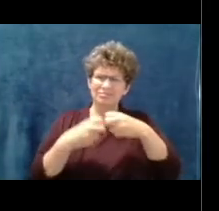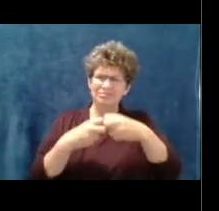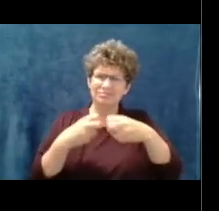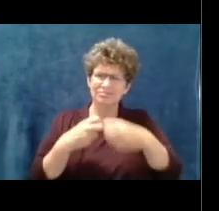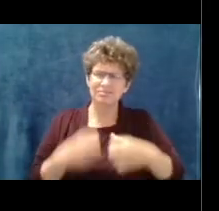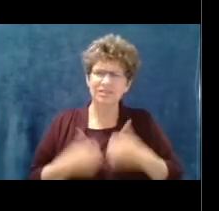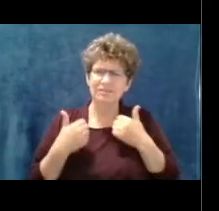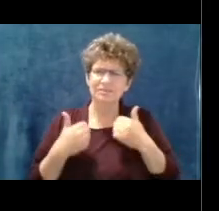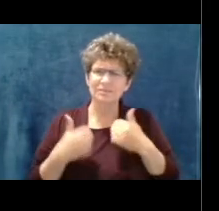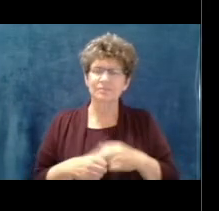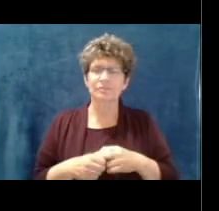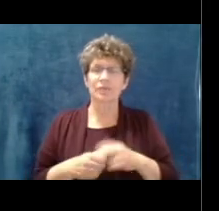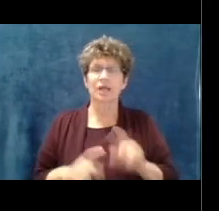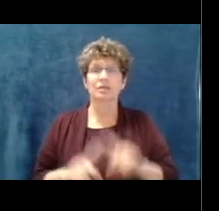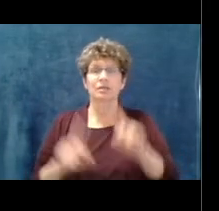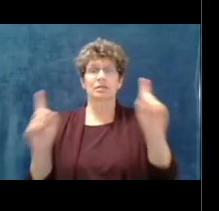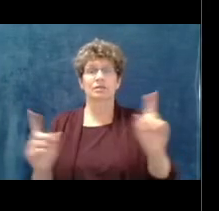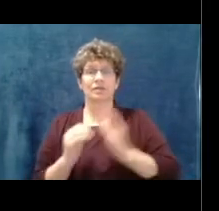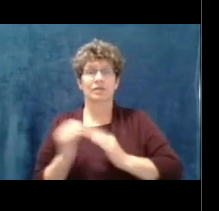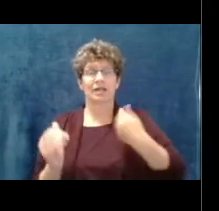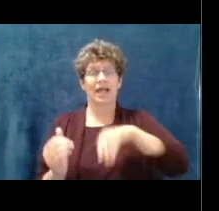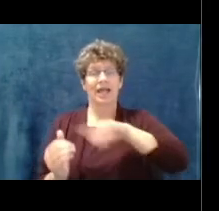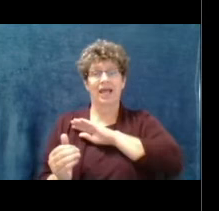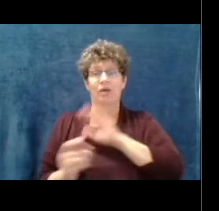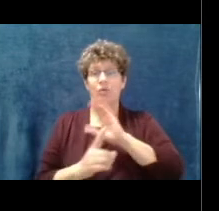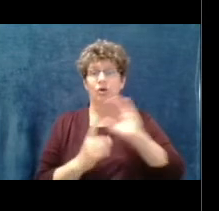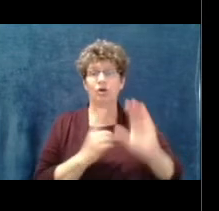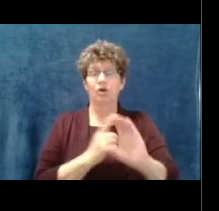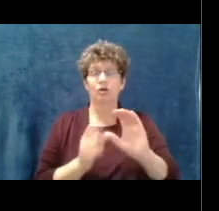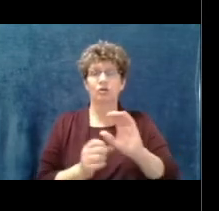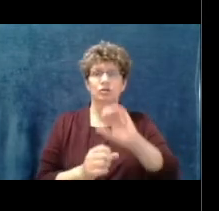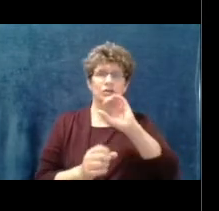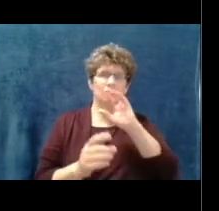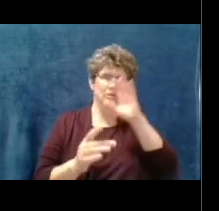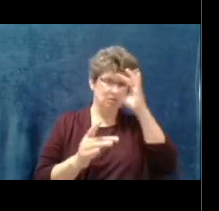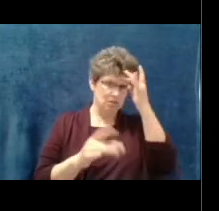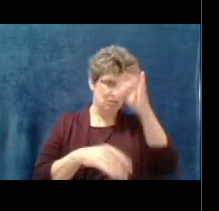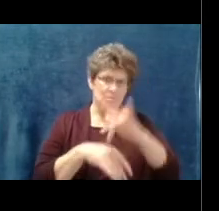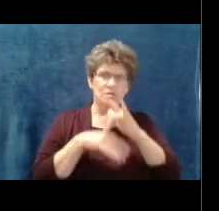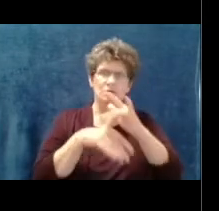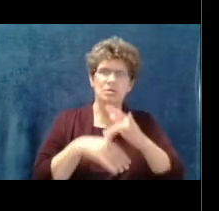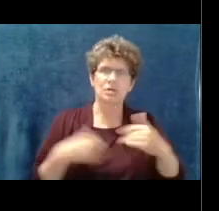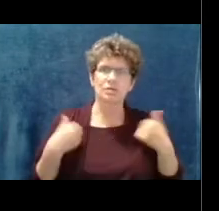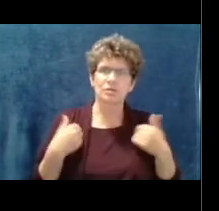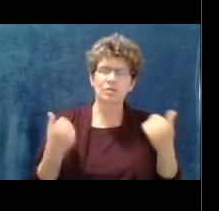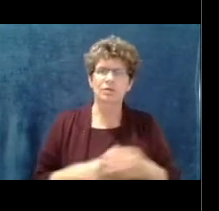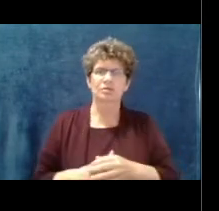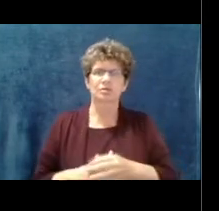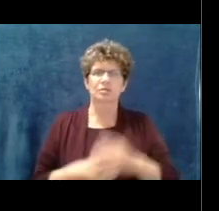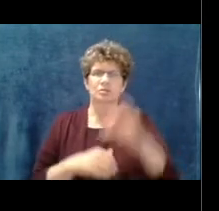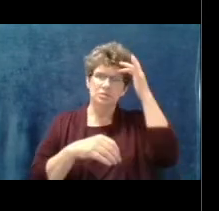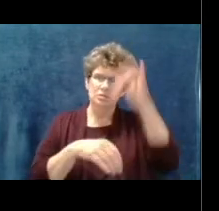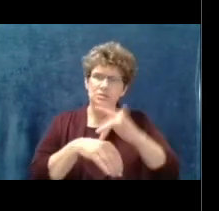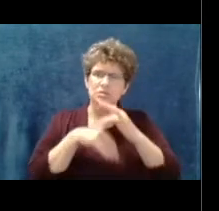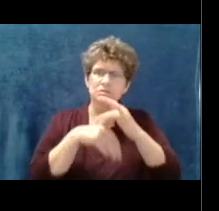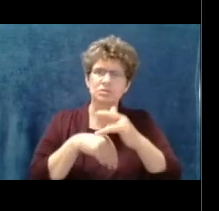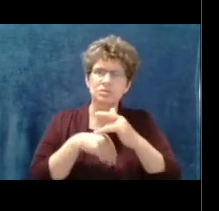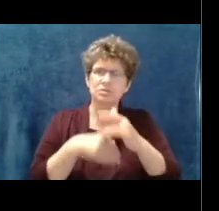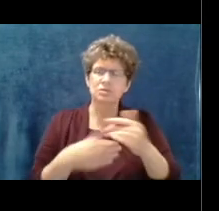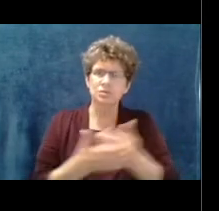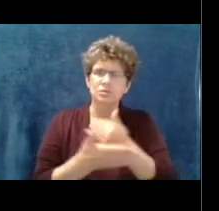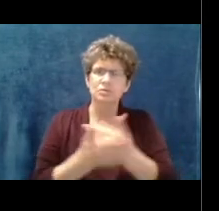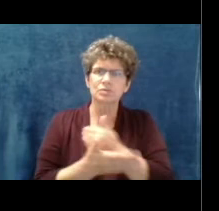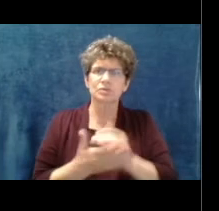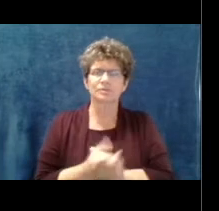and newness. There are a lot of negative views about aging out there. There are a lot of stereotypes